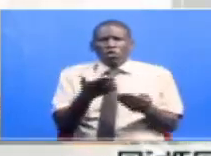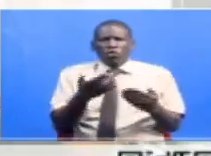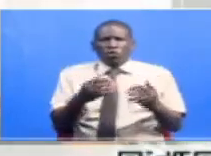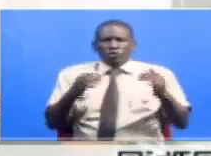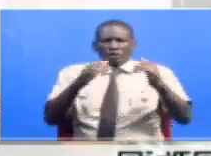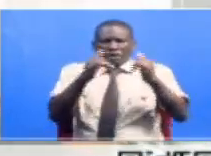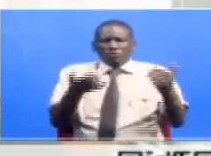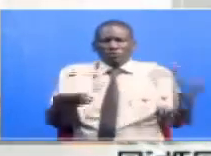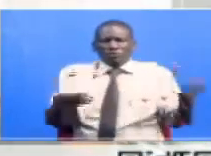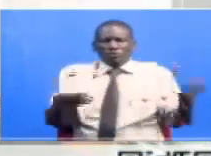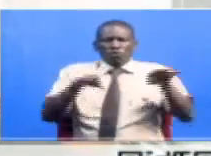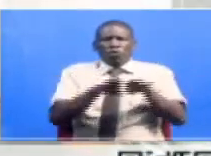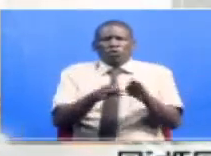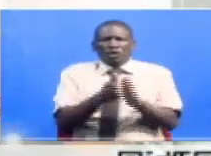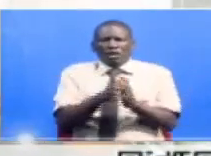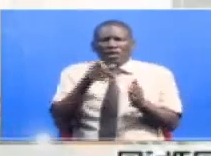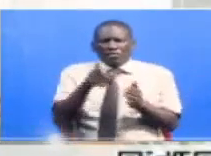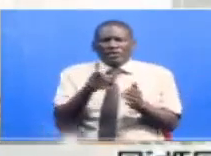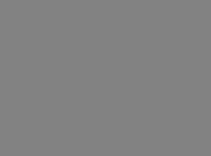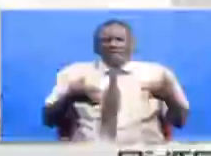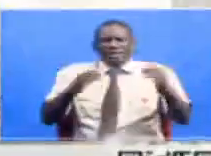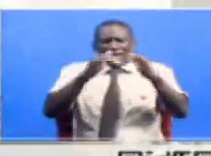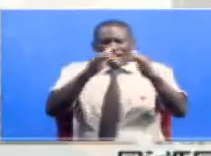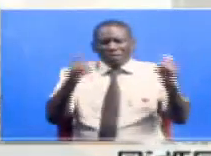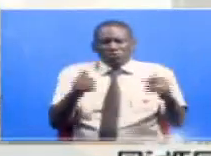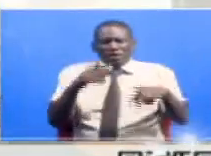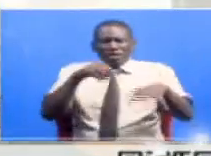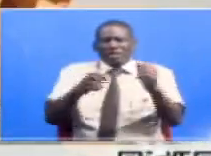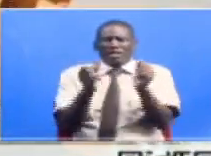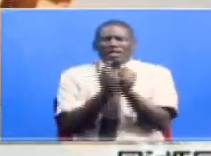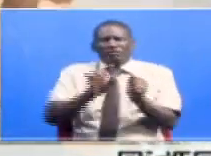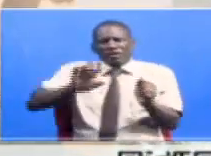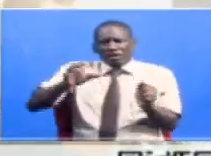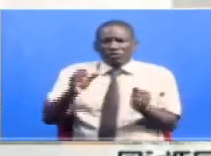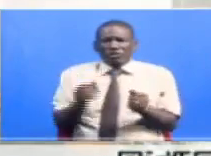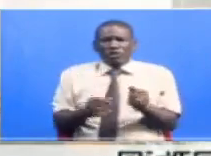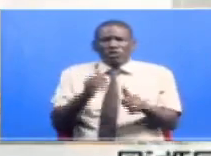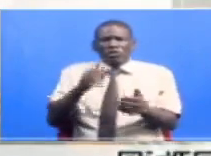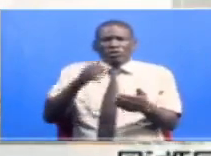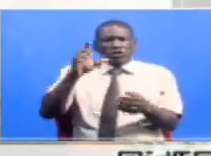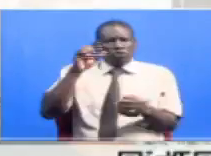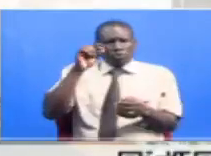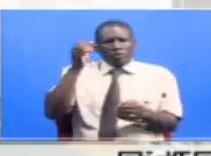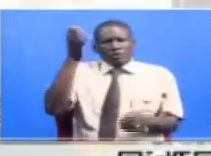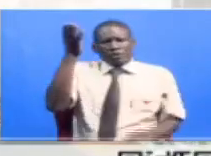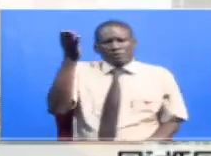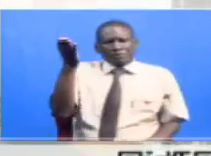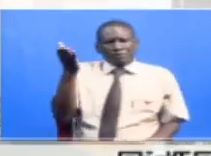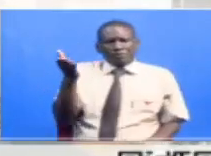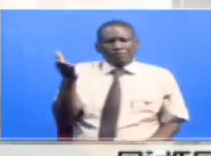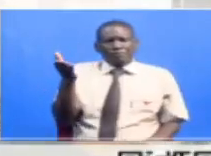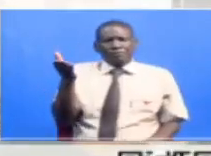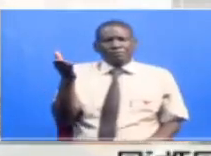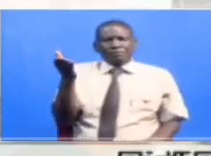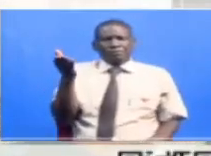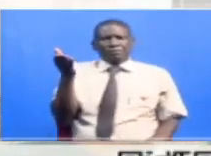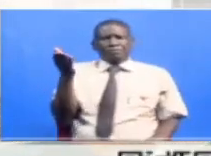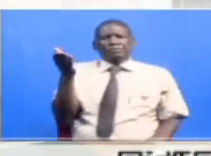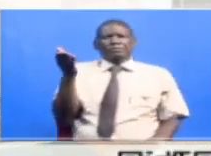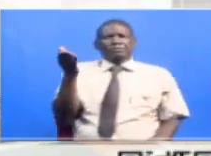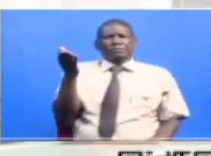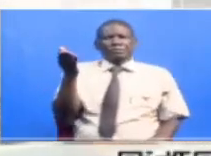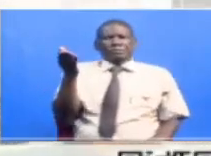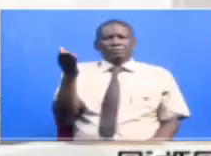have been closed down, and the camps were situated in 11 counties, being Mombasa, Wajir, Kitui, Meru, Marsabit,